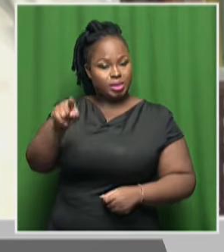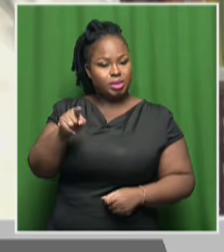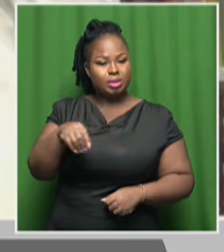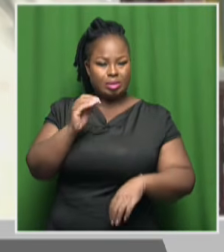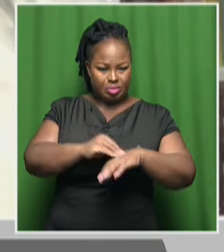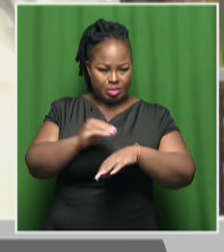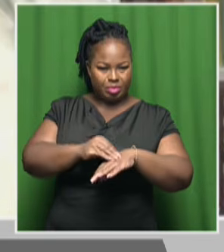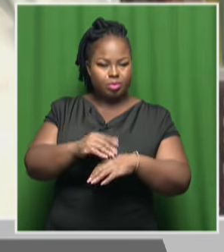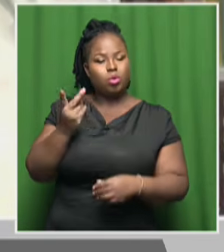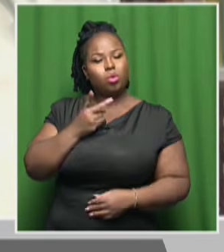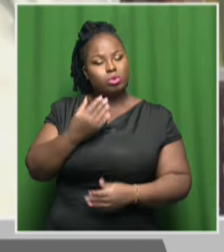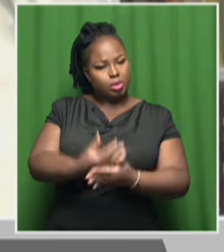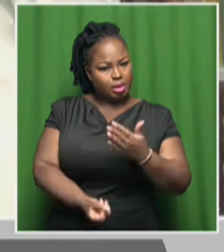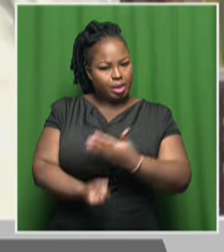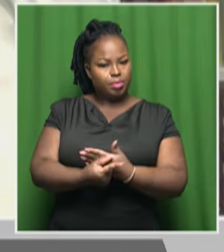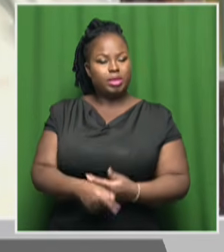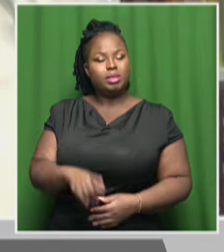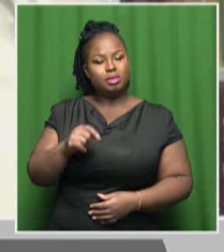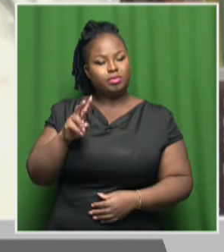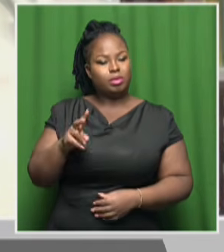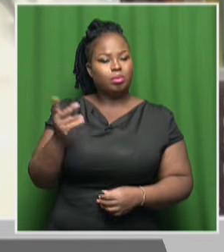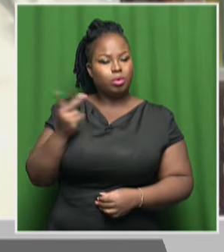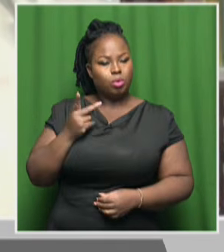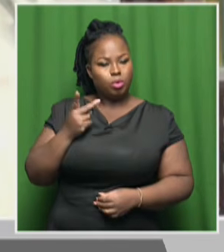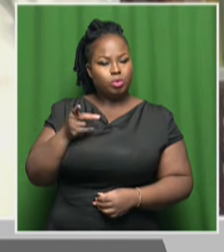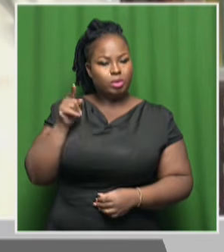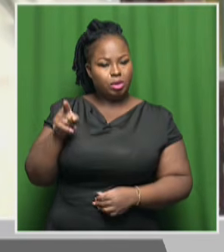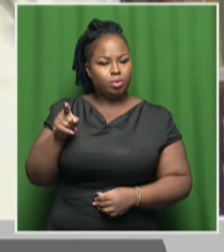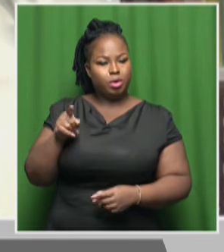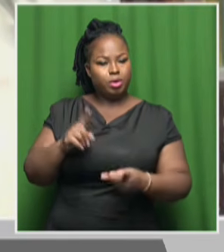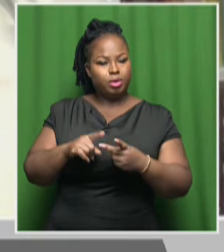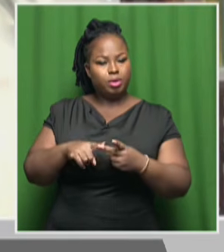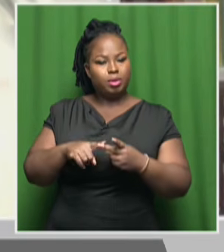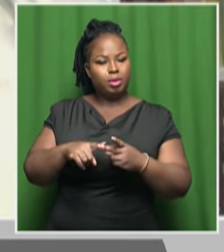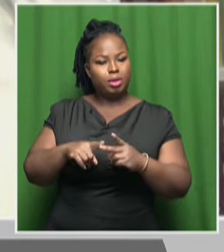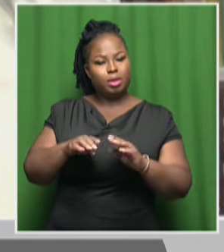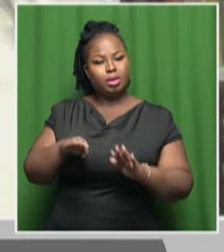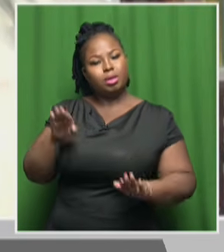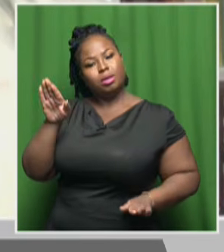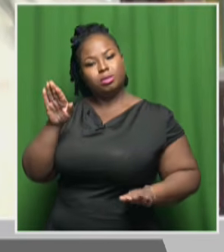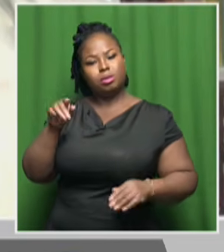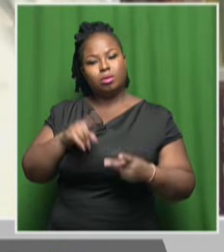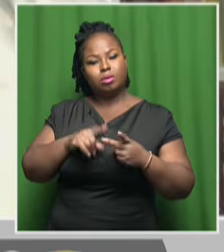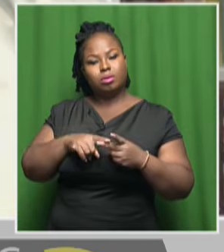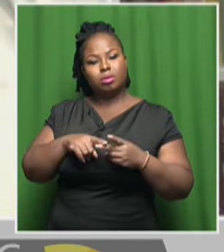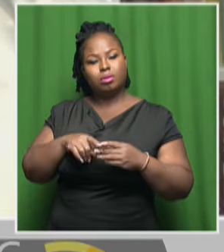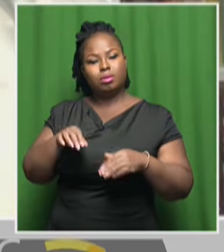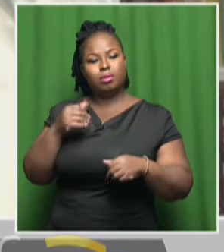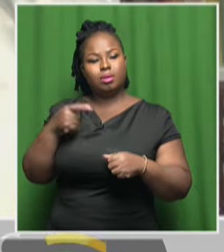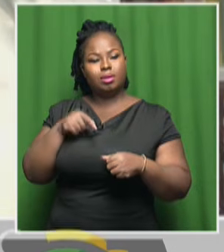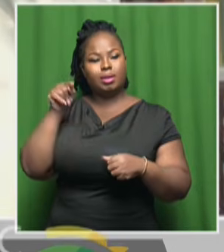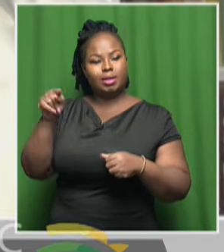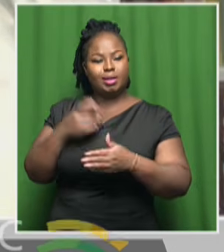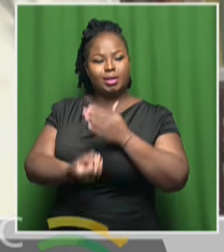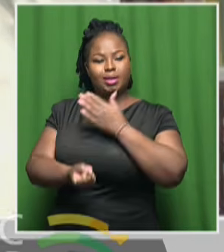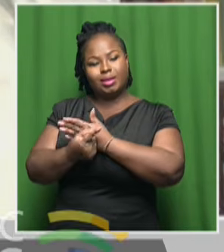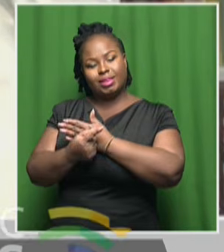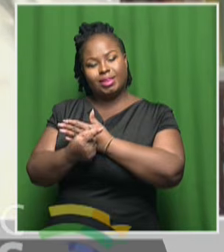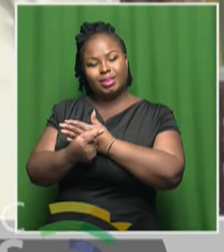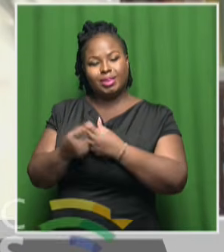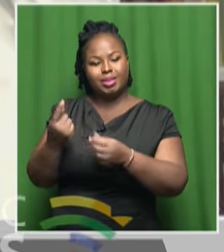also a program was done on TV for, and it's something that is there. I mean, if you remember, Leanne, there was a time that there were the spy cables that